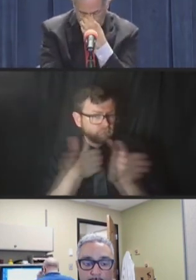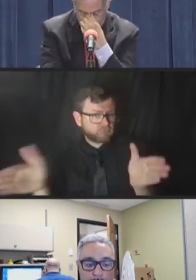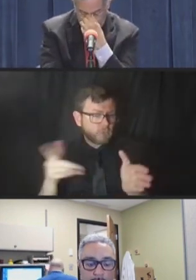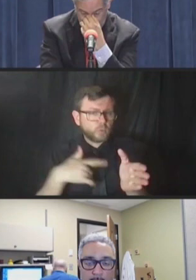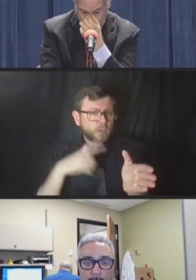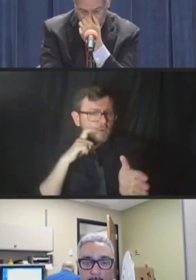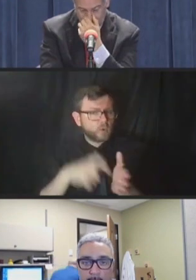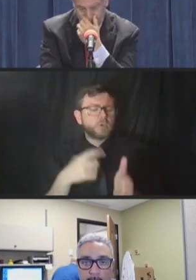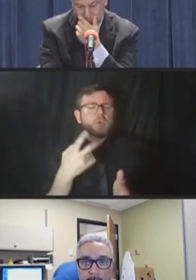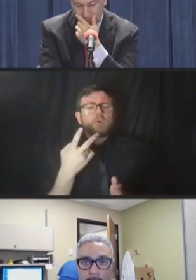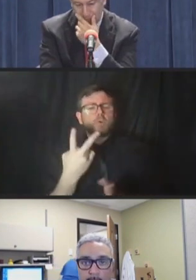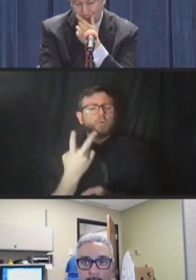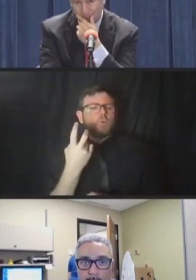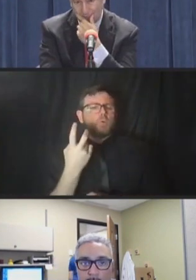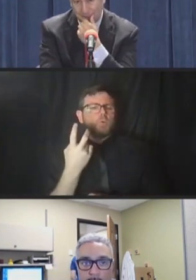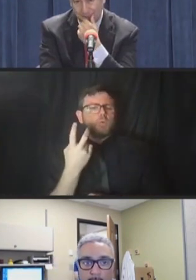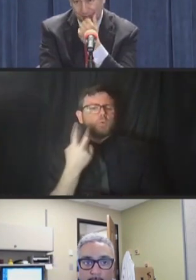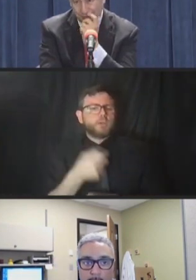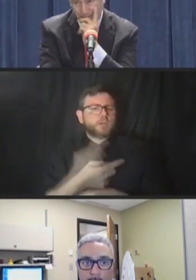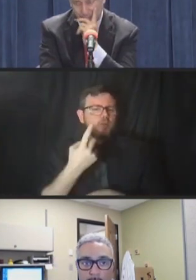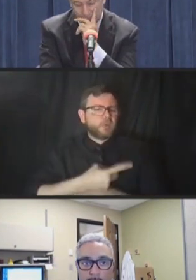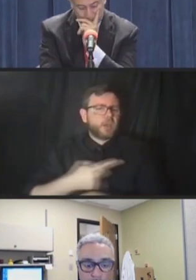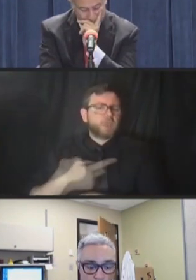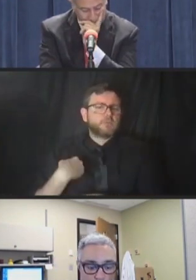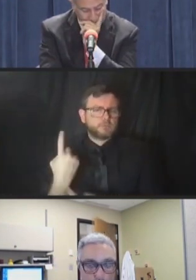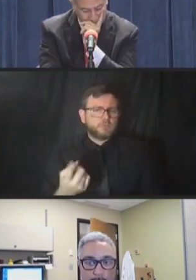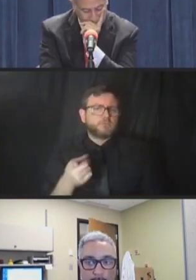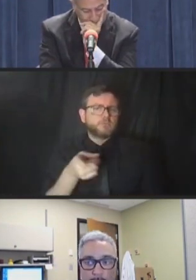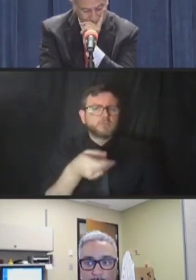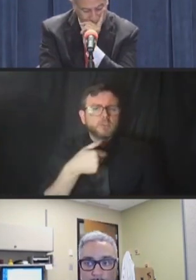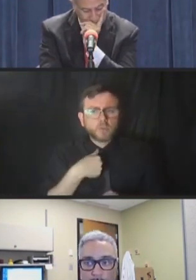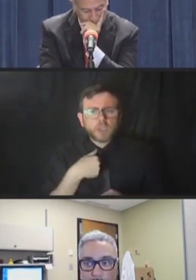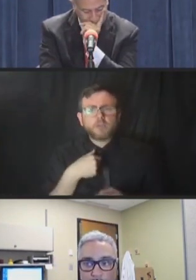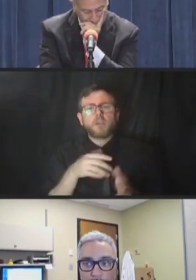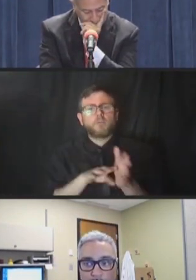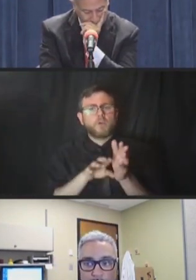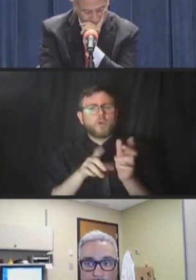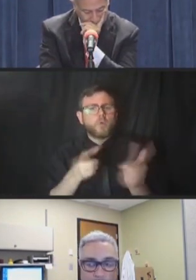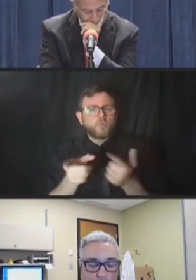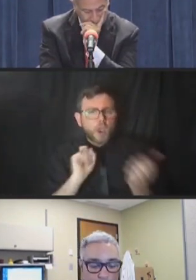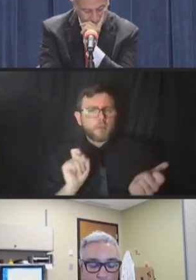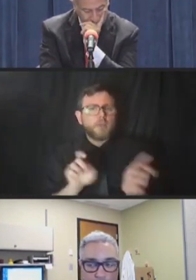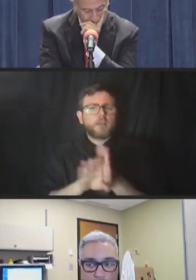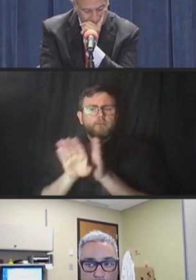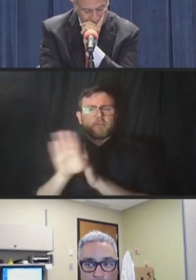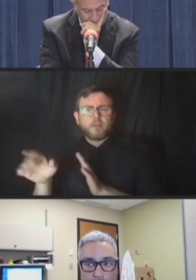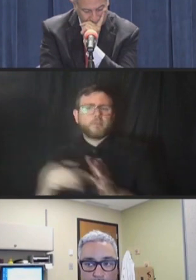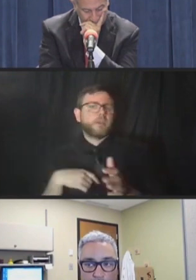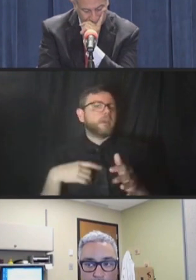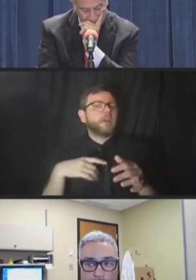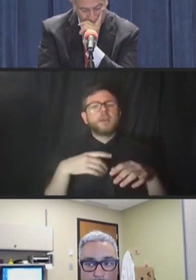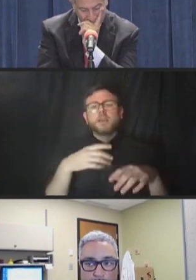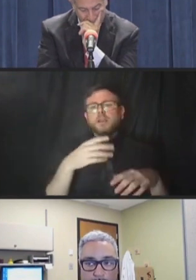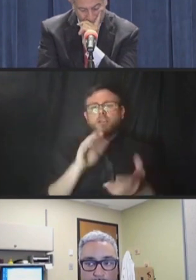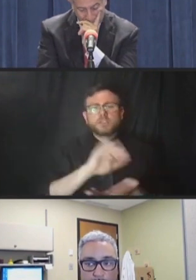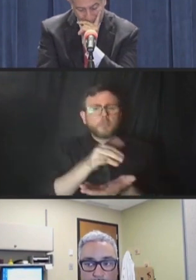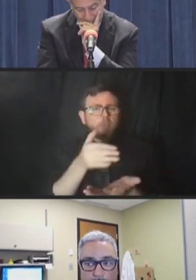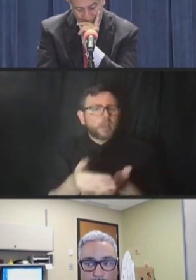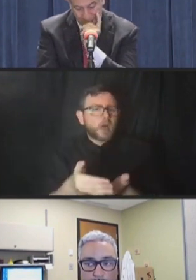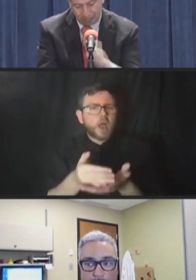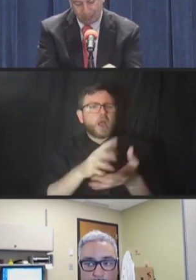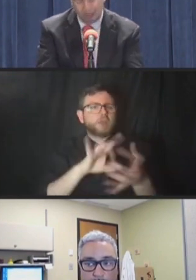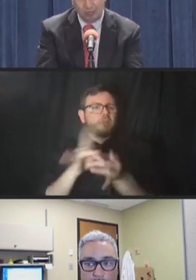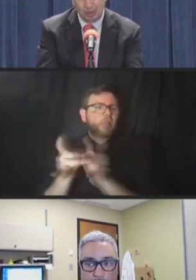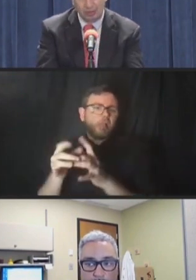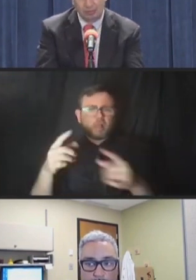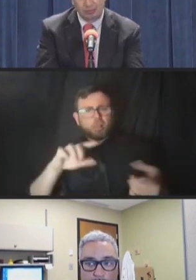about what's happened during COVID, more rapid development of vaccines, bigger supply chain problems, et cetera. Did we make any